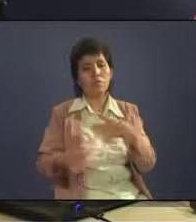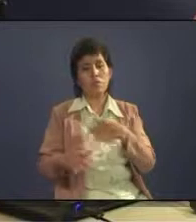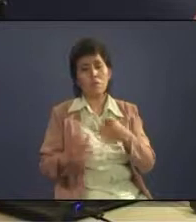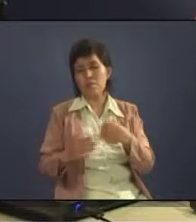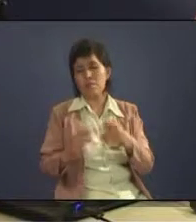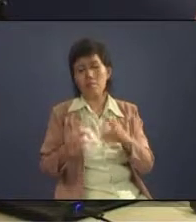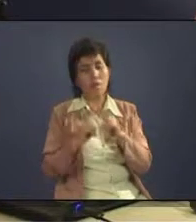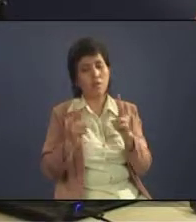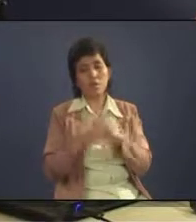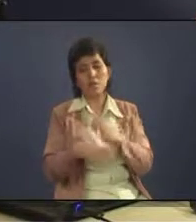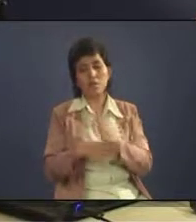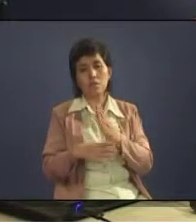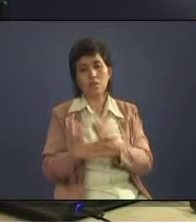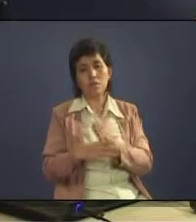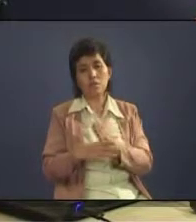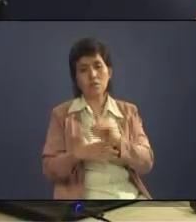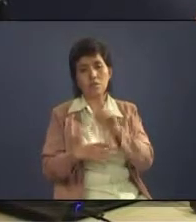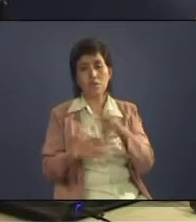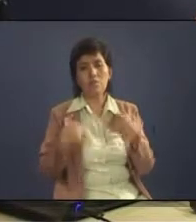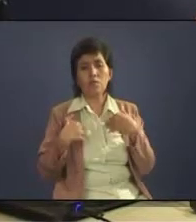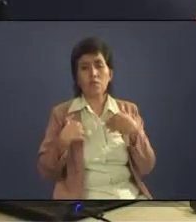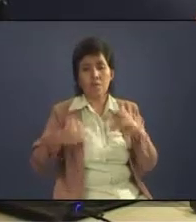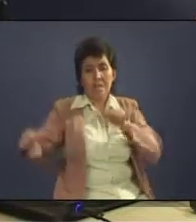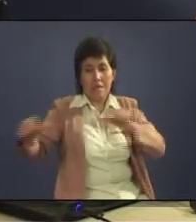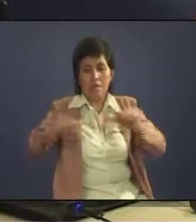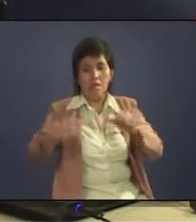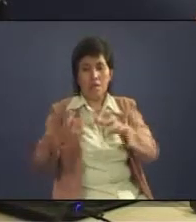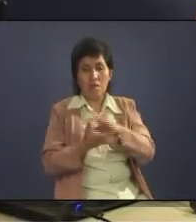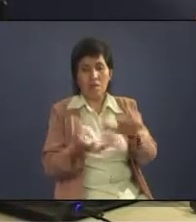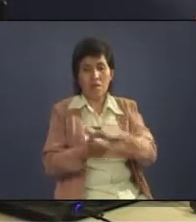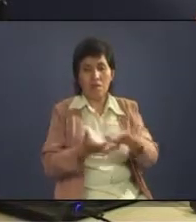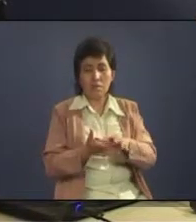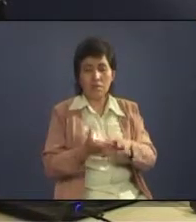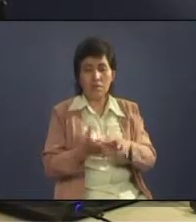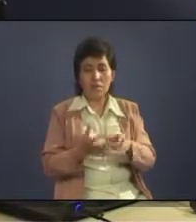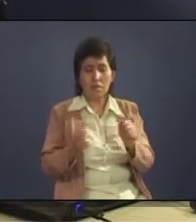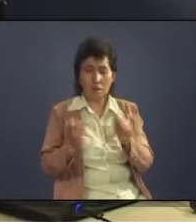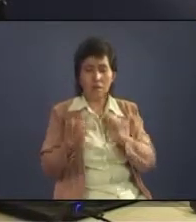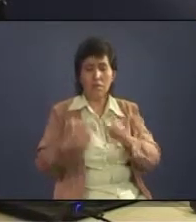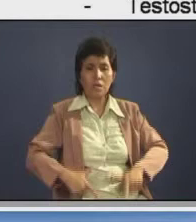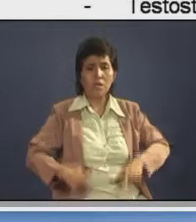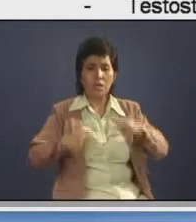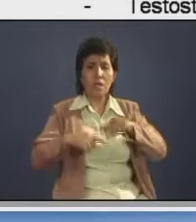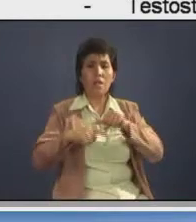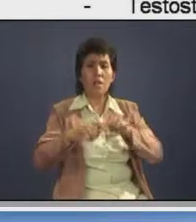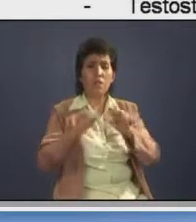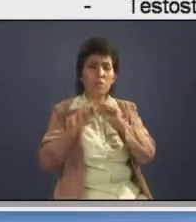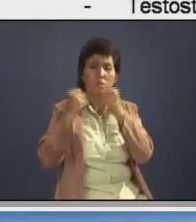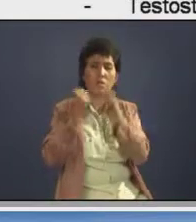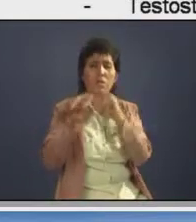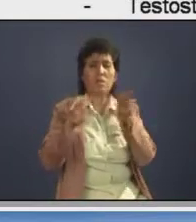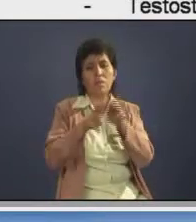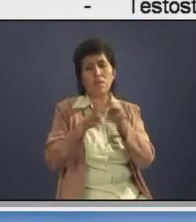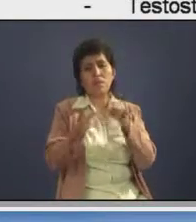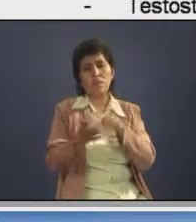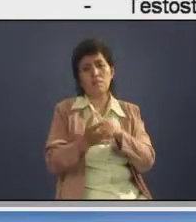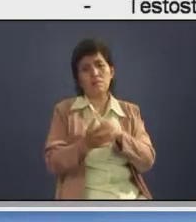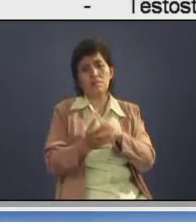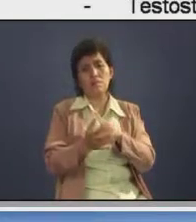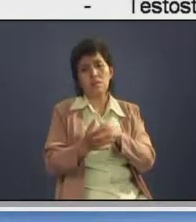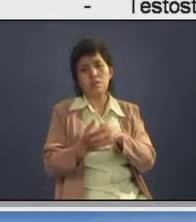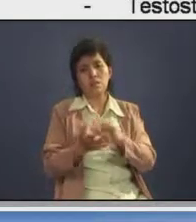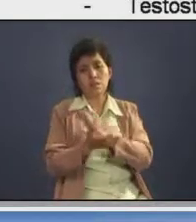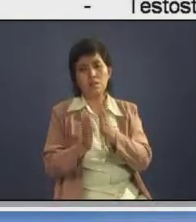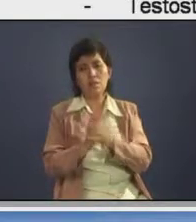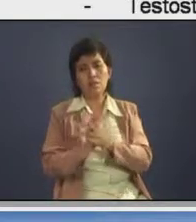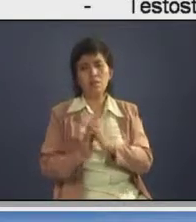you die, okay? You have to be aggressive in that kind of situation. The third one is the role of hormones that I've